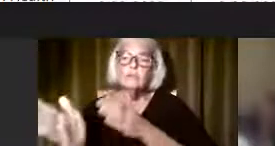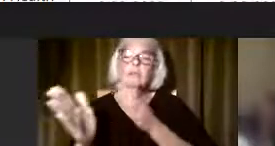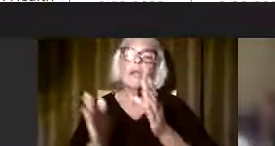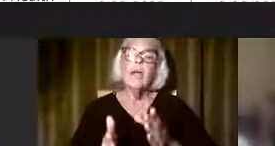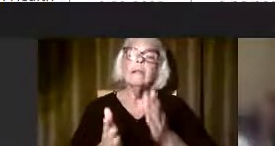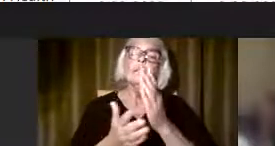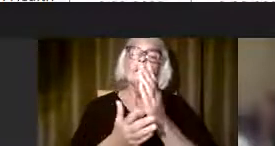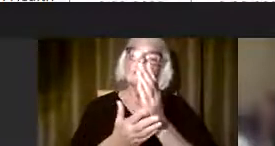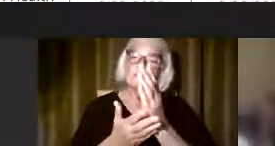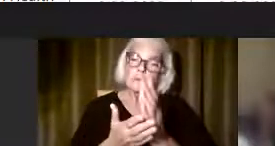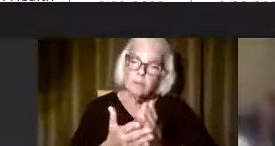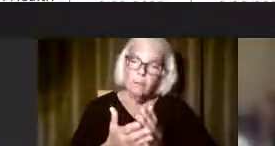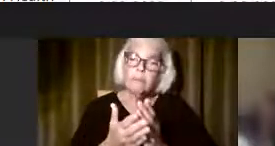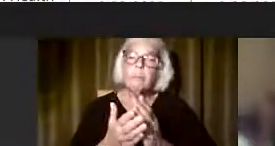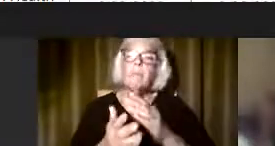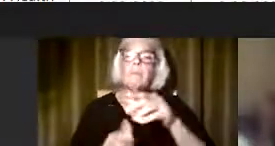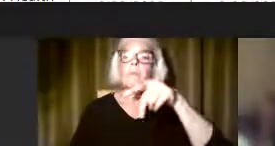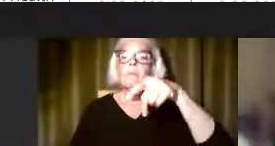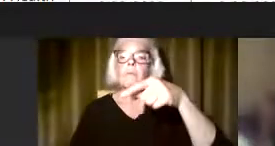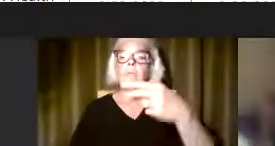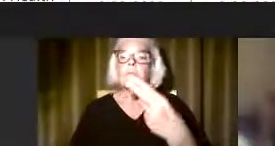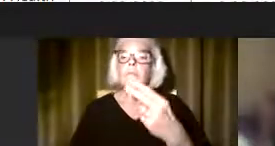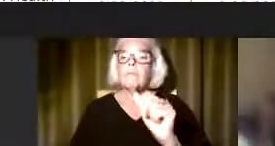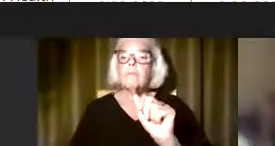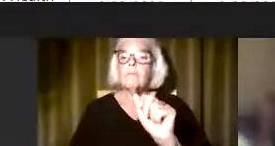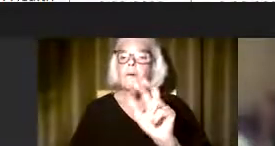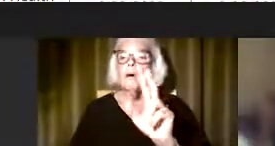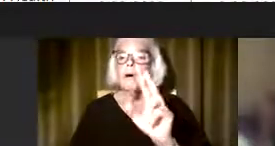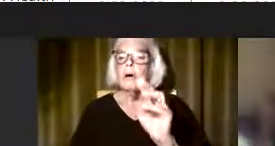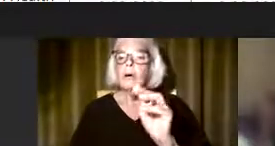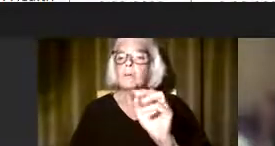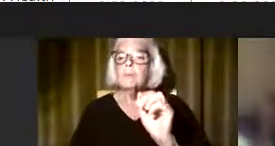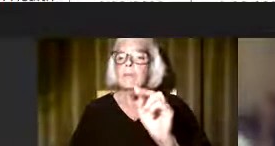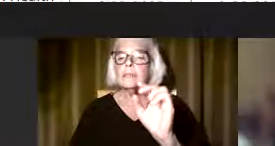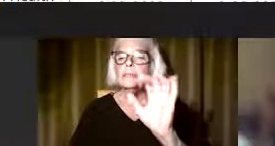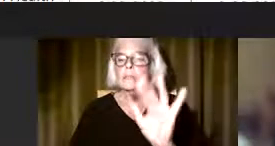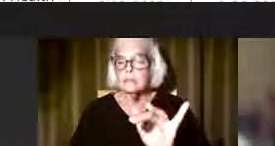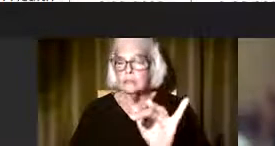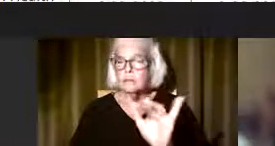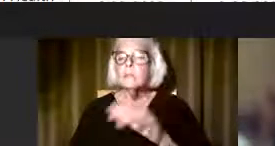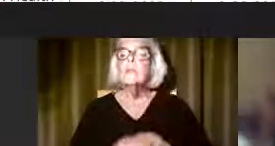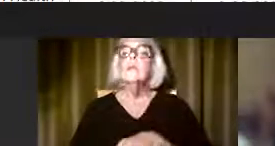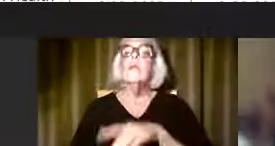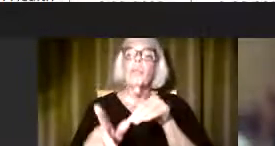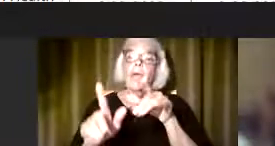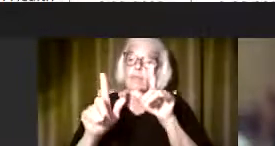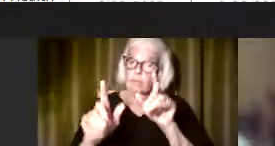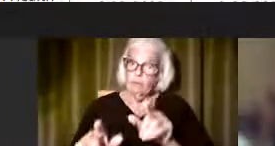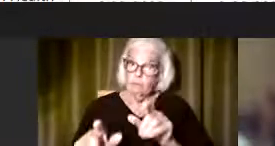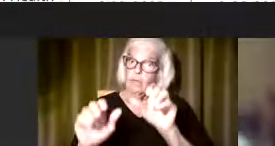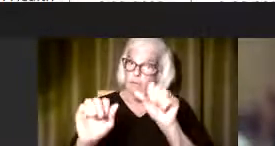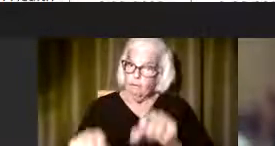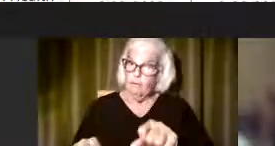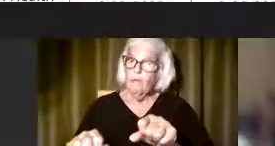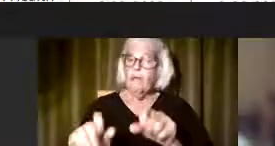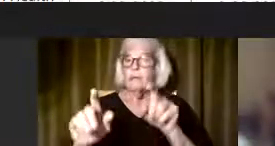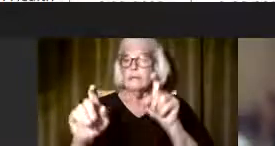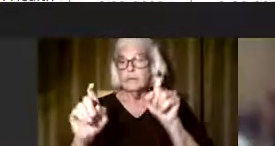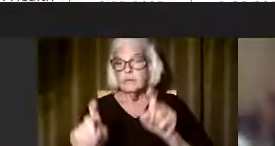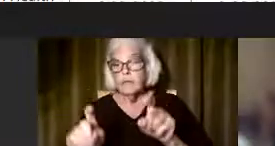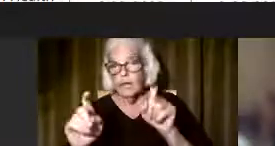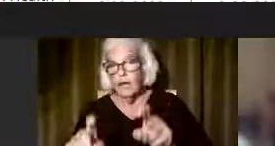have symptoms and may need to seek treatment if they test positive. There's other reasons such as